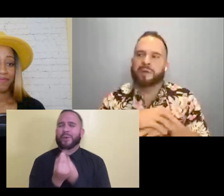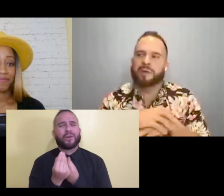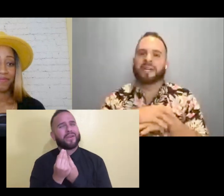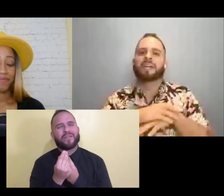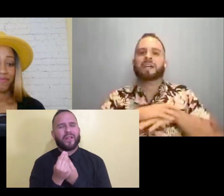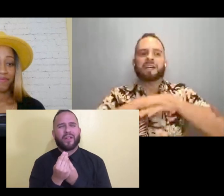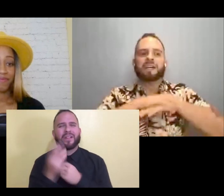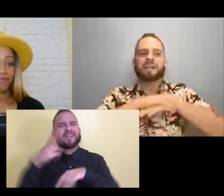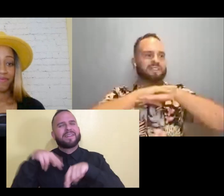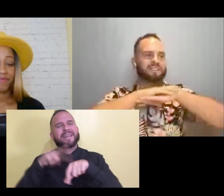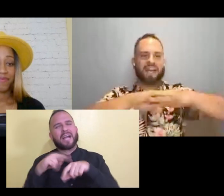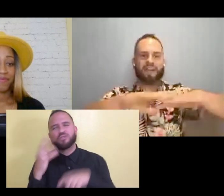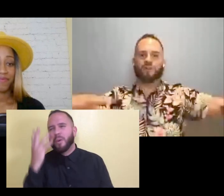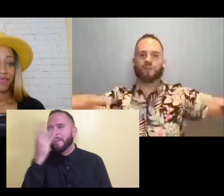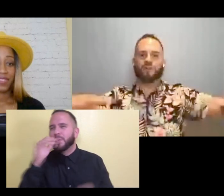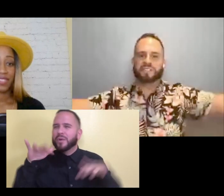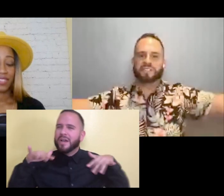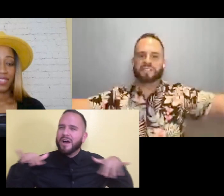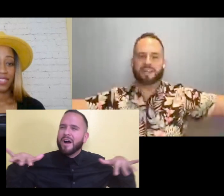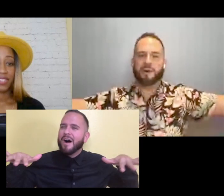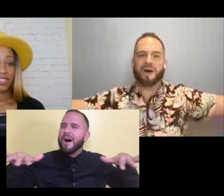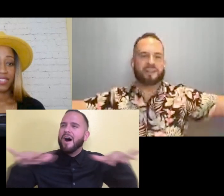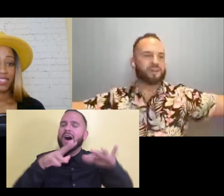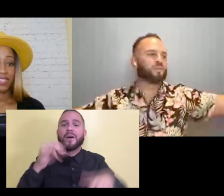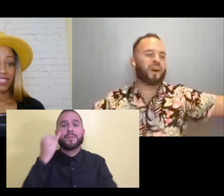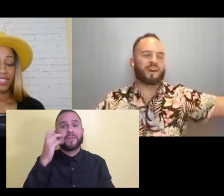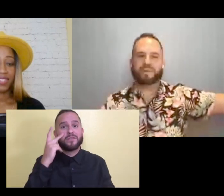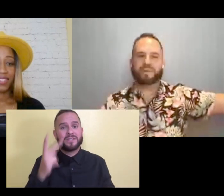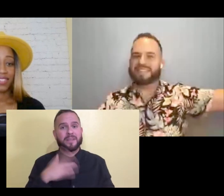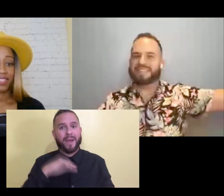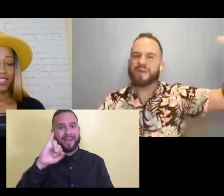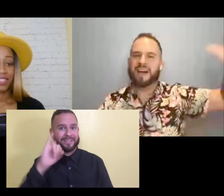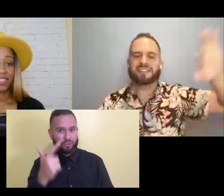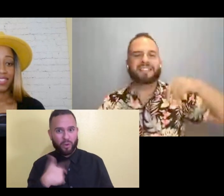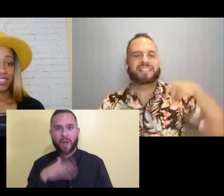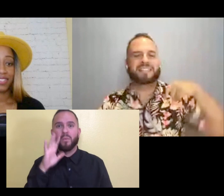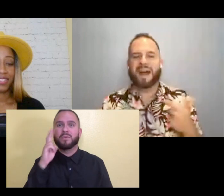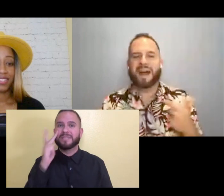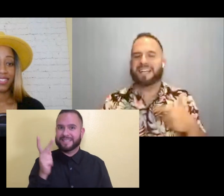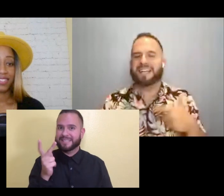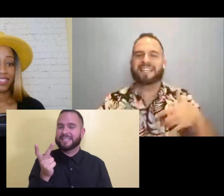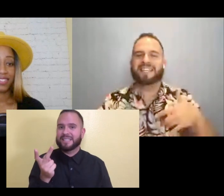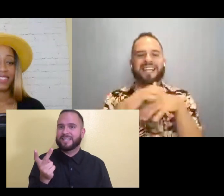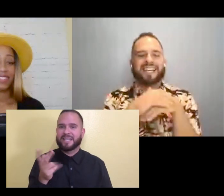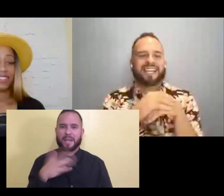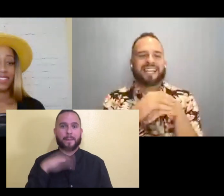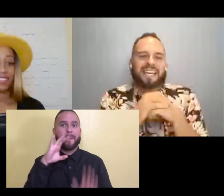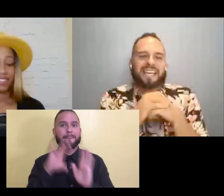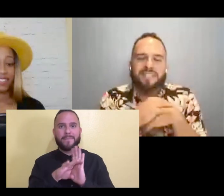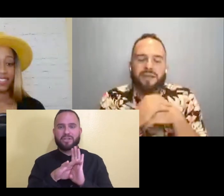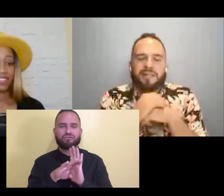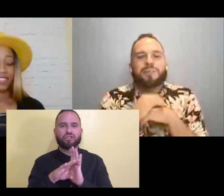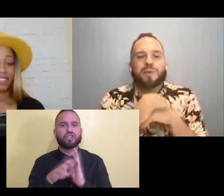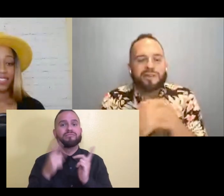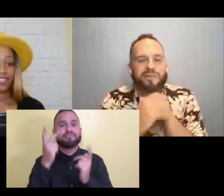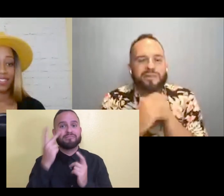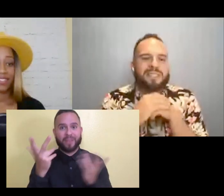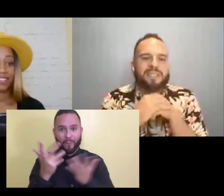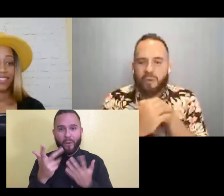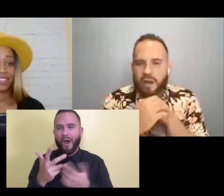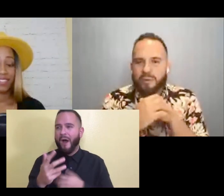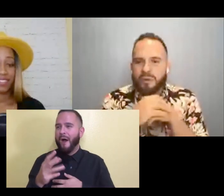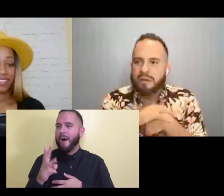But I mean, it's just this like a gorgeous, body of water with like these mountains in the back. it's beautiful.